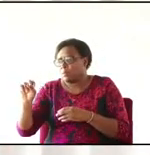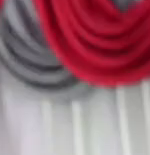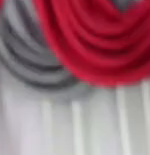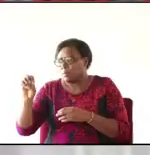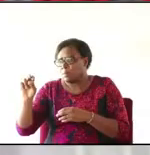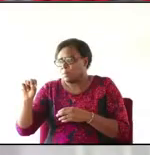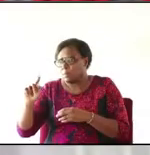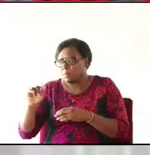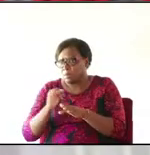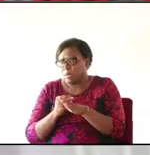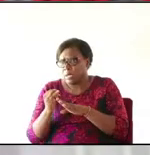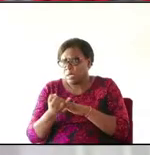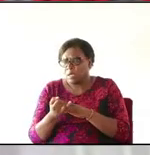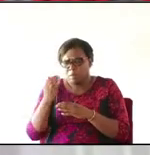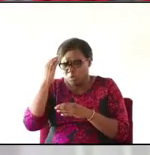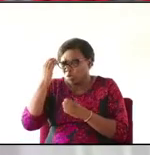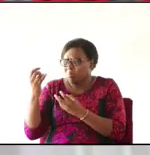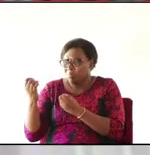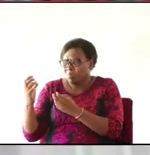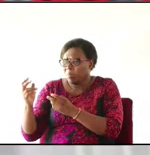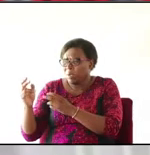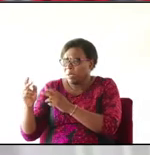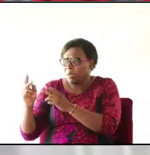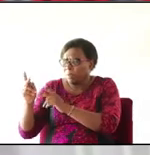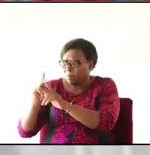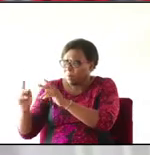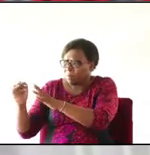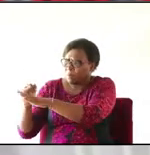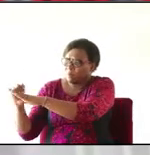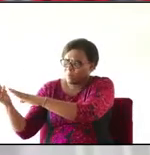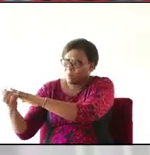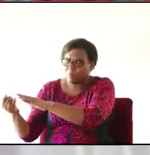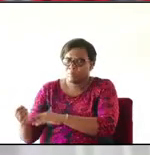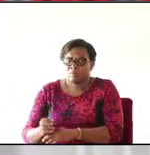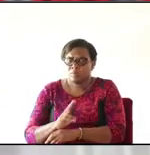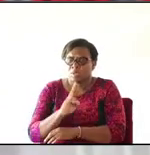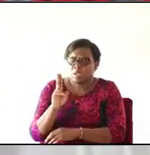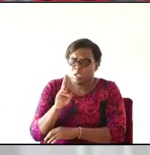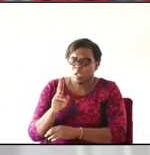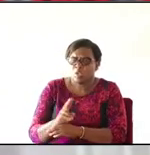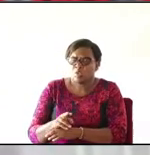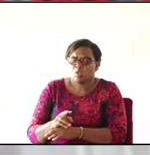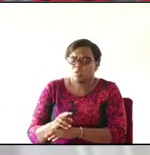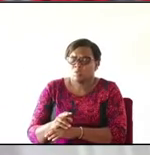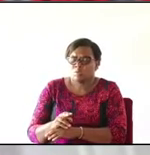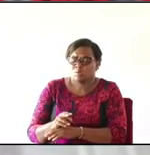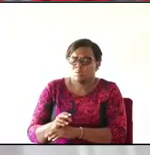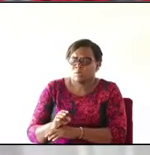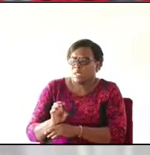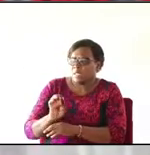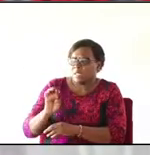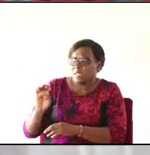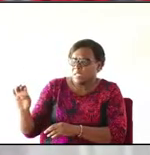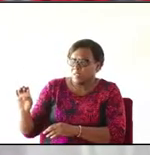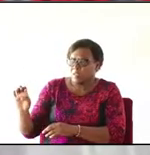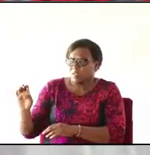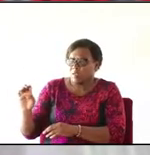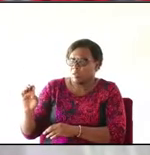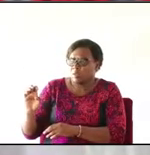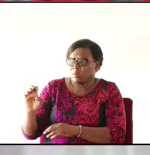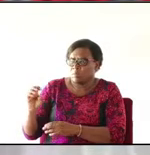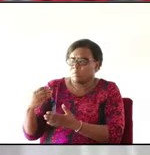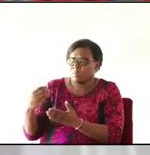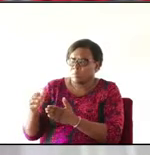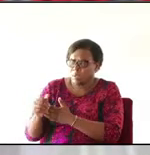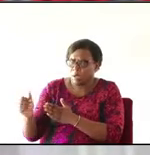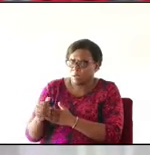number of people that I knew. They all use Eastern Caribbean dollar. Jamaican dollar don't value anything there. So if you're